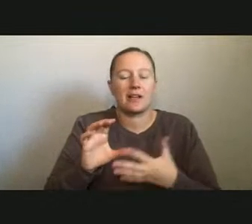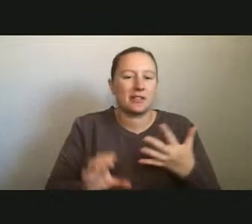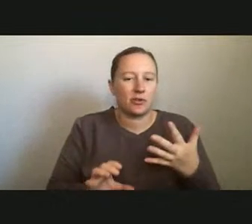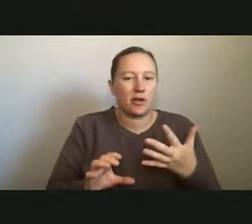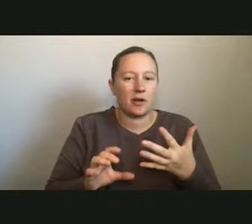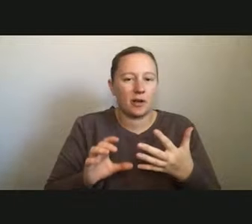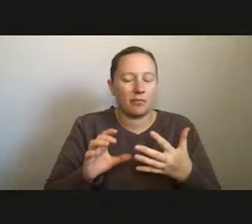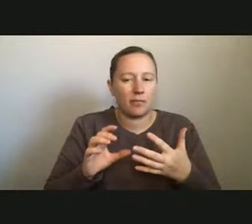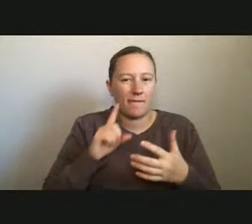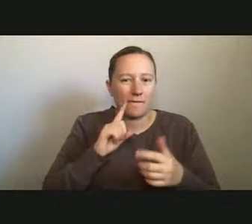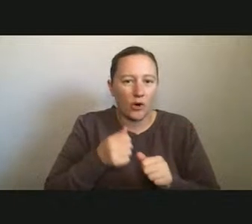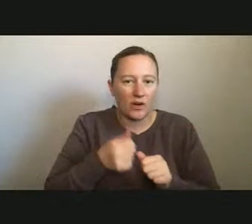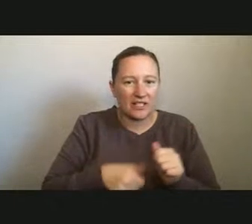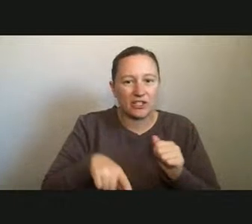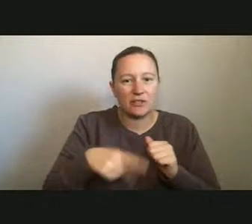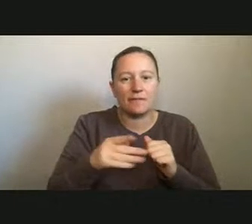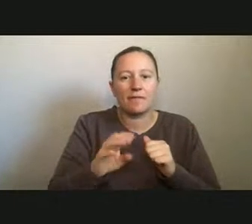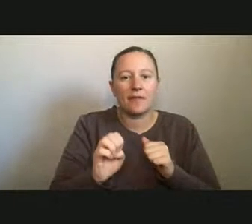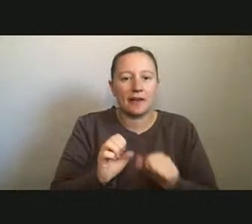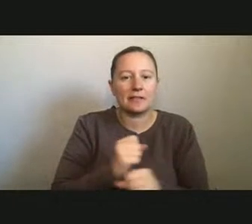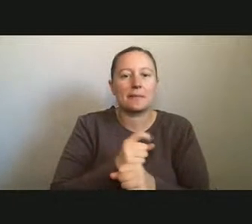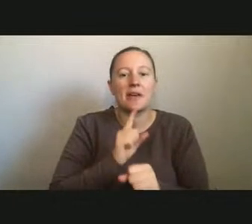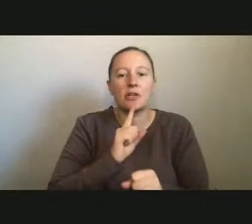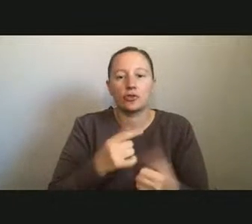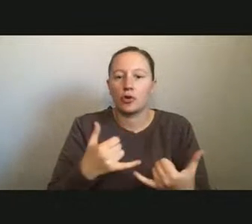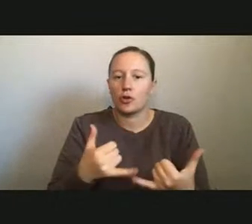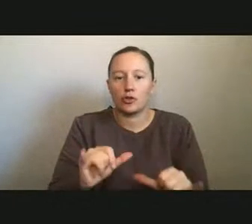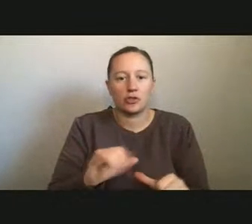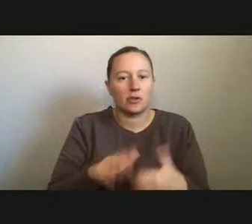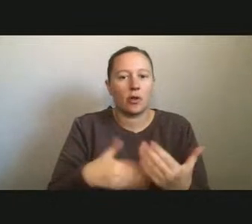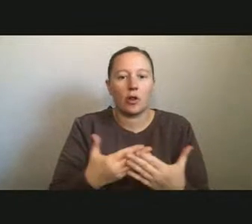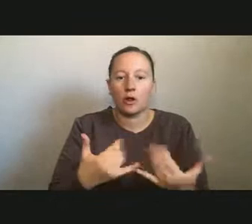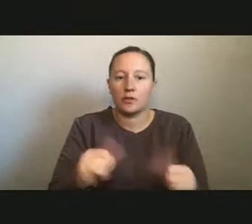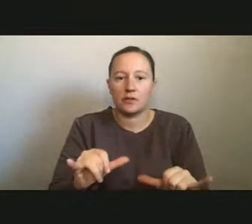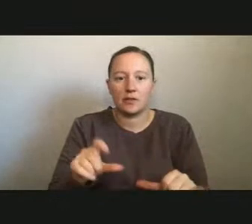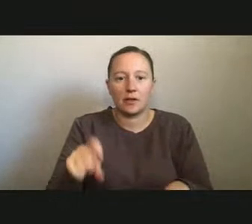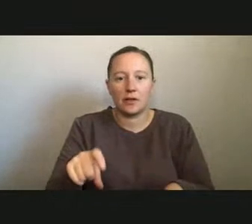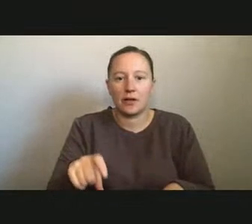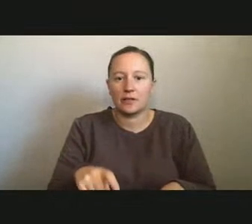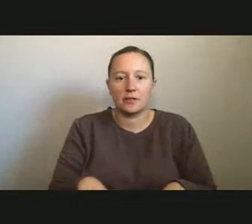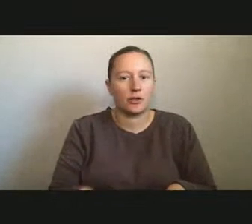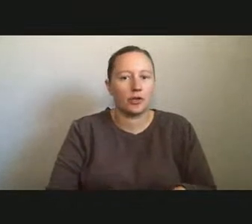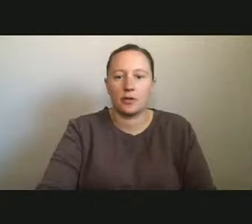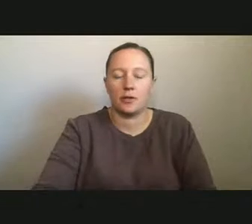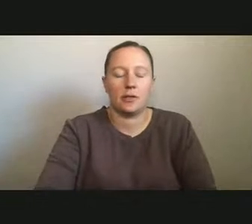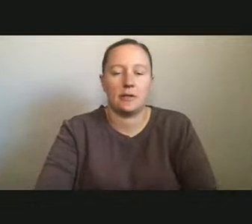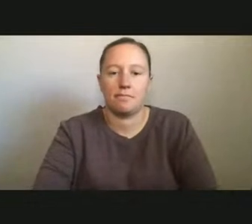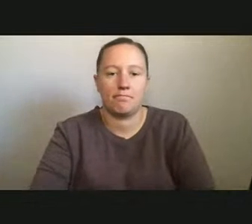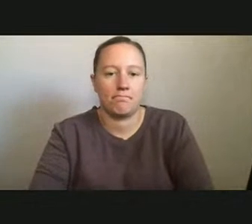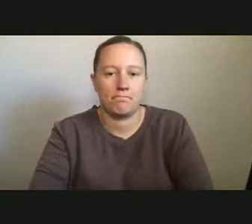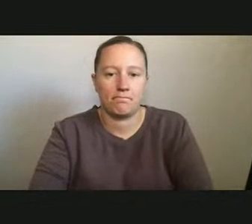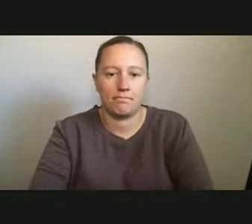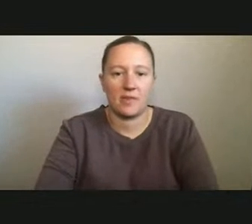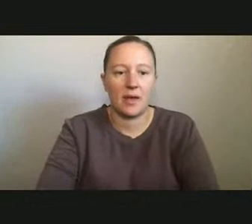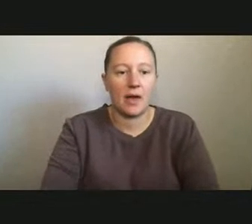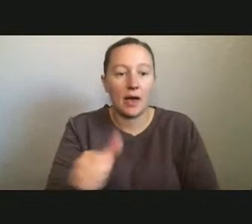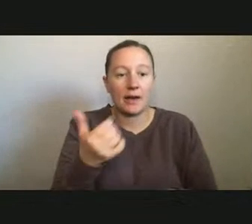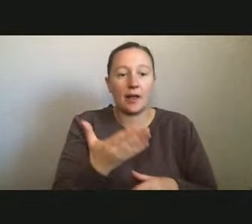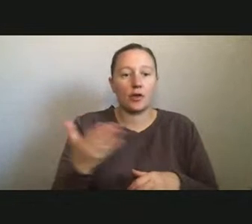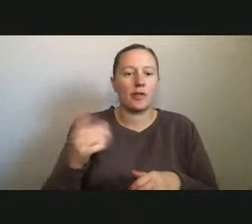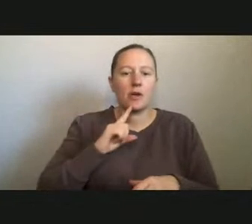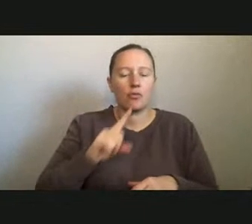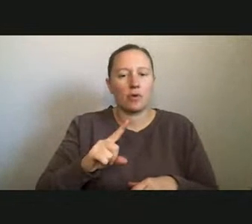and make sure that they're all still necessary. Another theme was adequately weighing risks